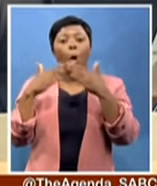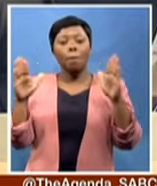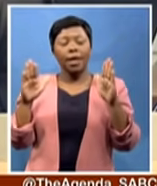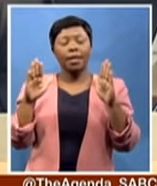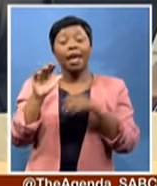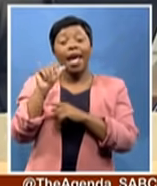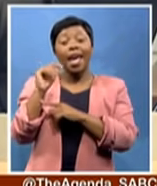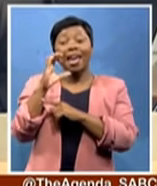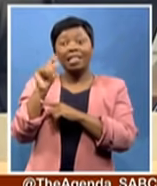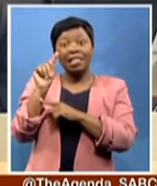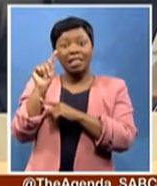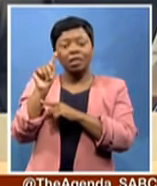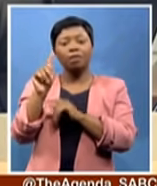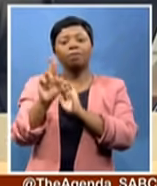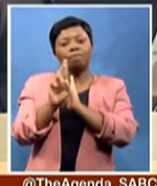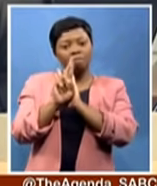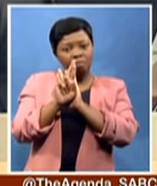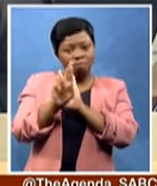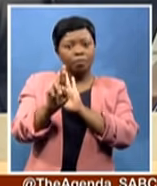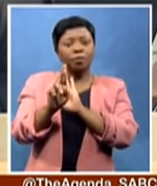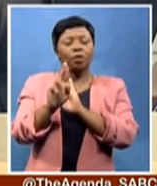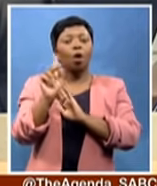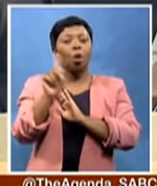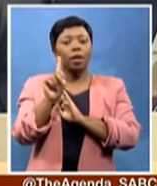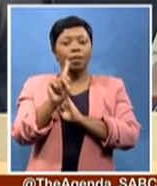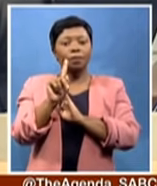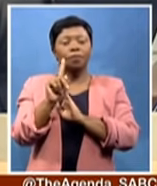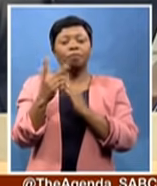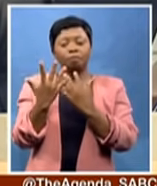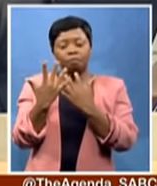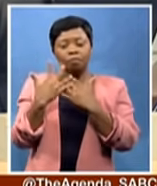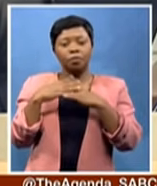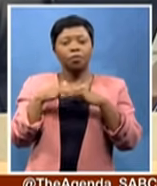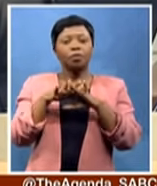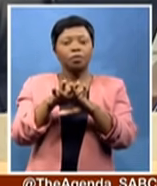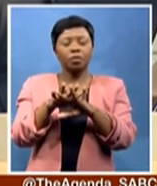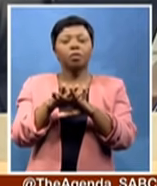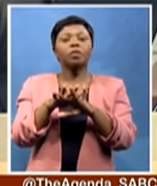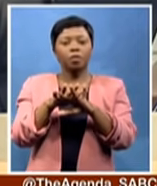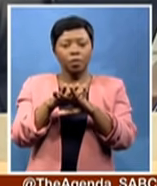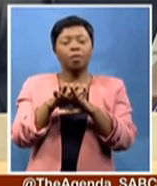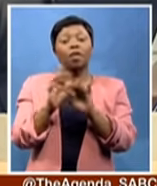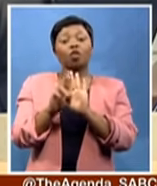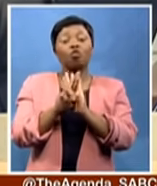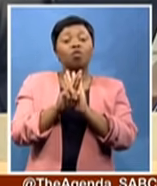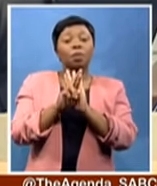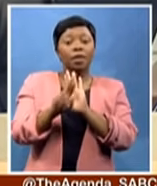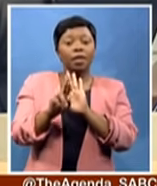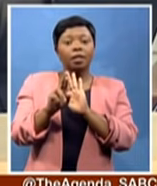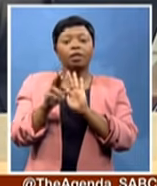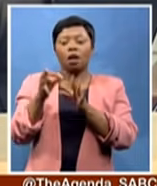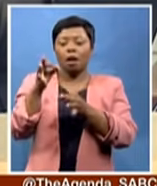a comprehensive system of public funding of representative political parties in the different spheres of